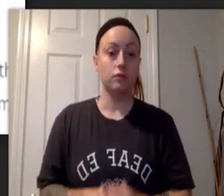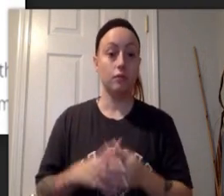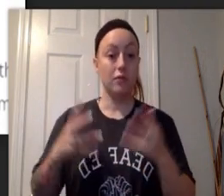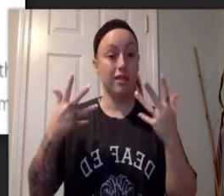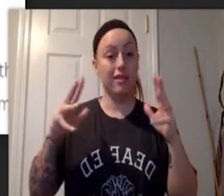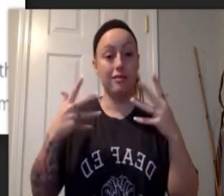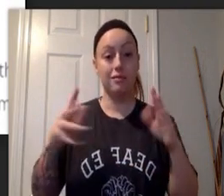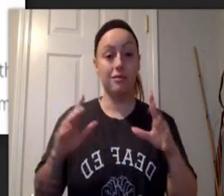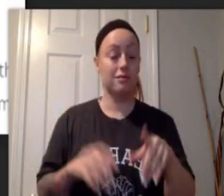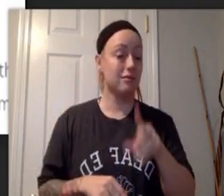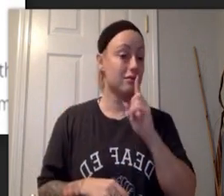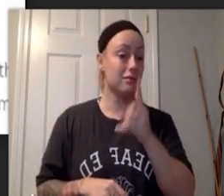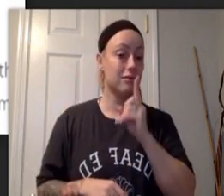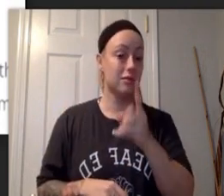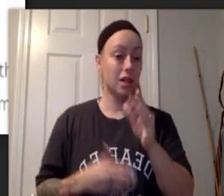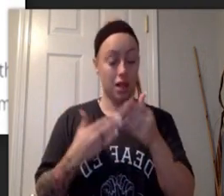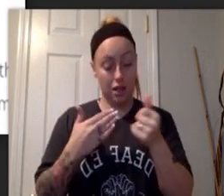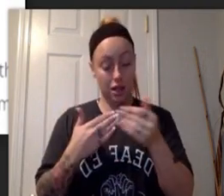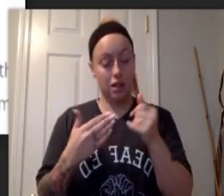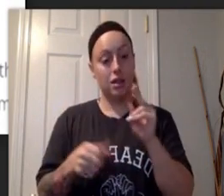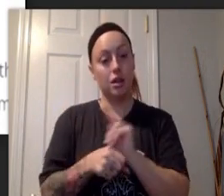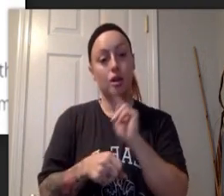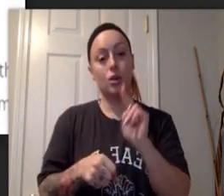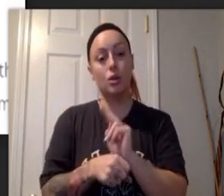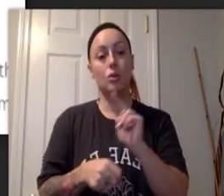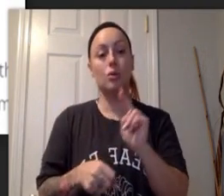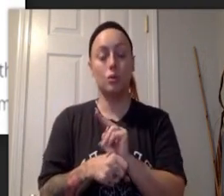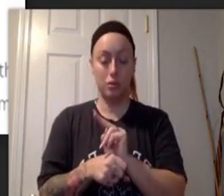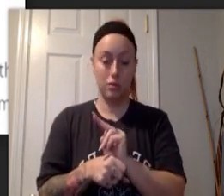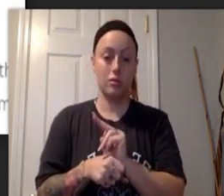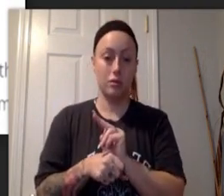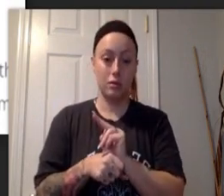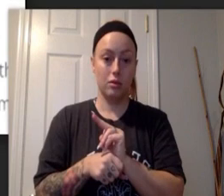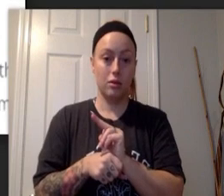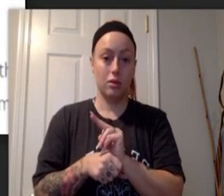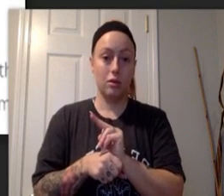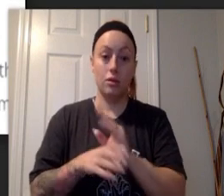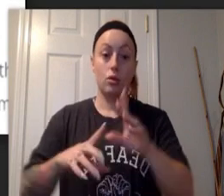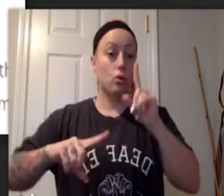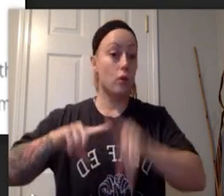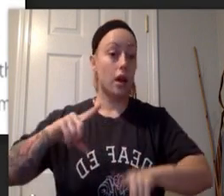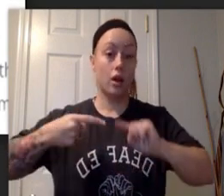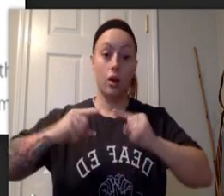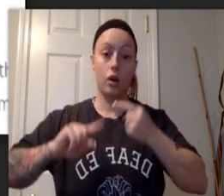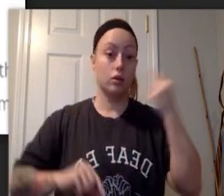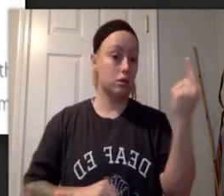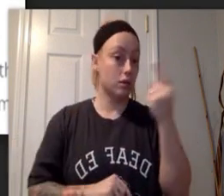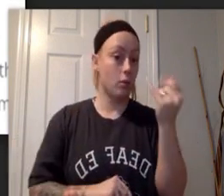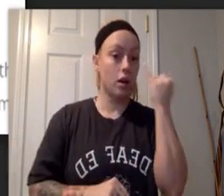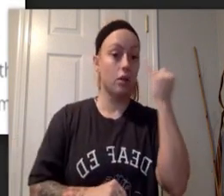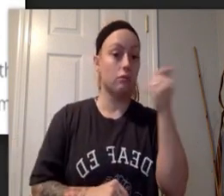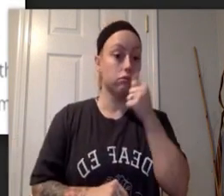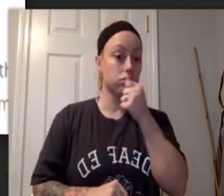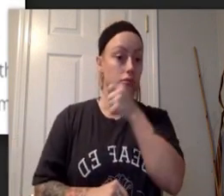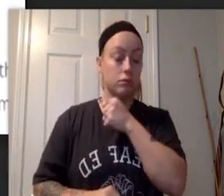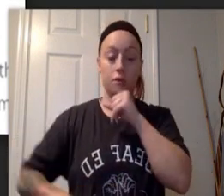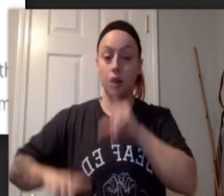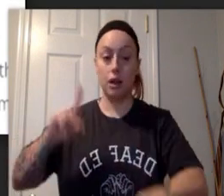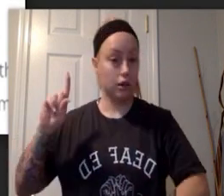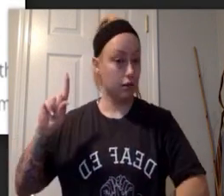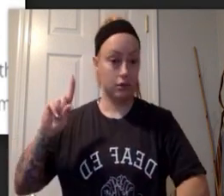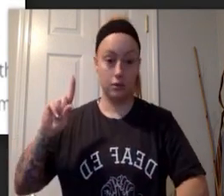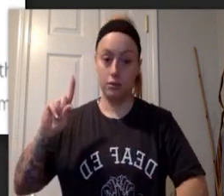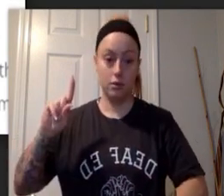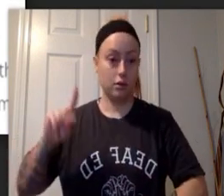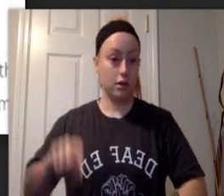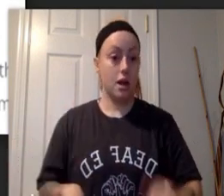It's super, super easy to use. The naloxone itself, you cannot hurt somebody giving it to them. It won't do anything if they don't